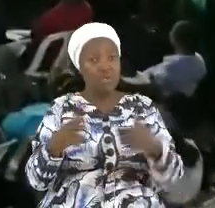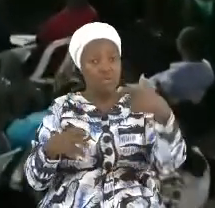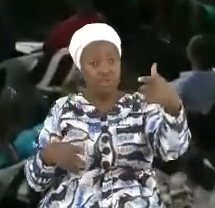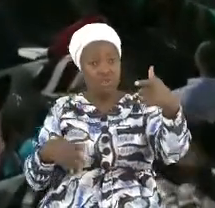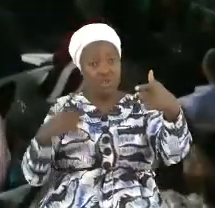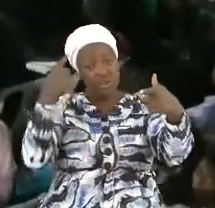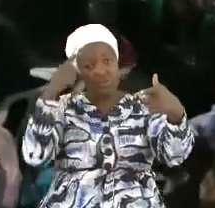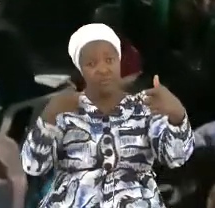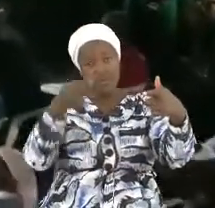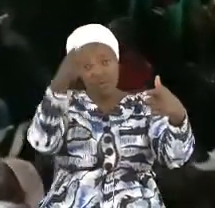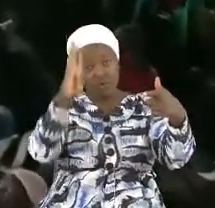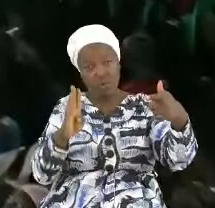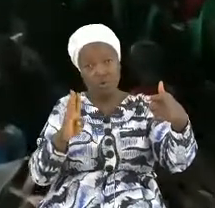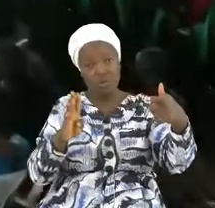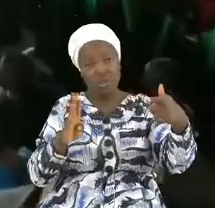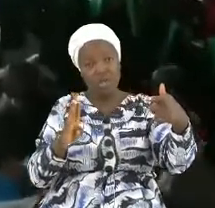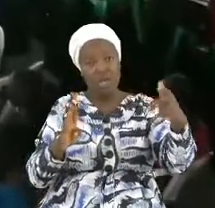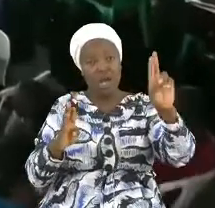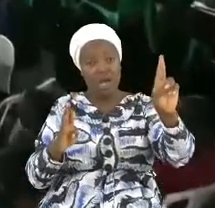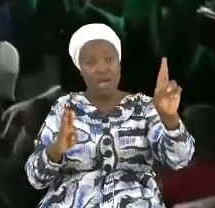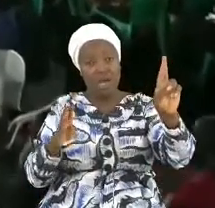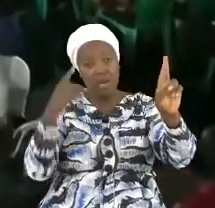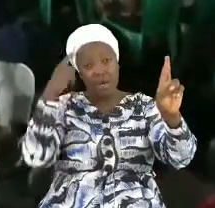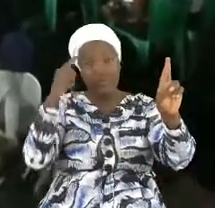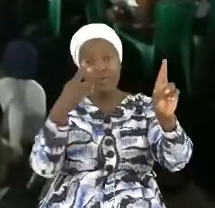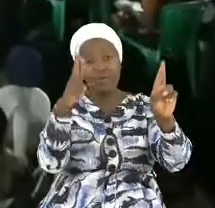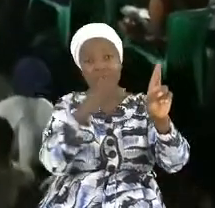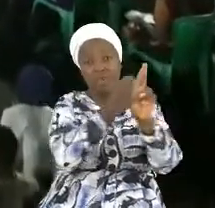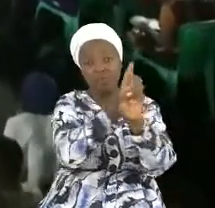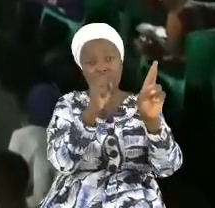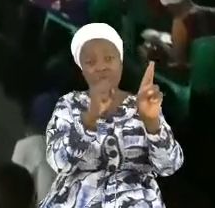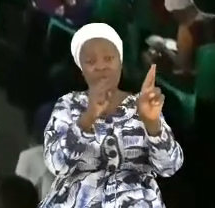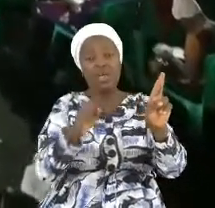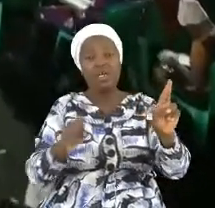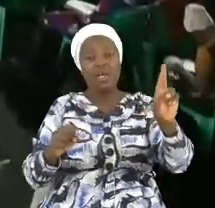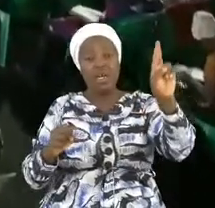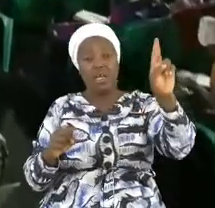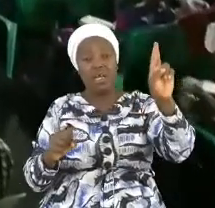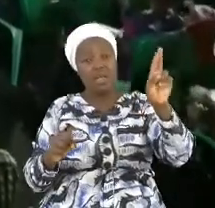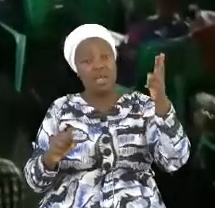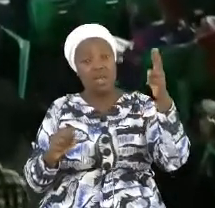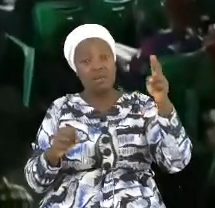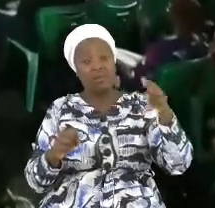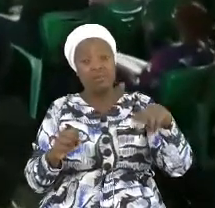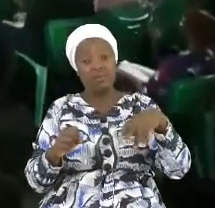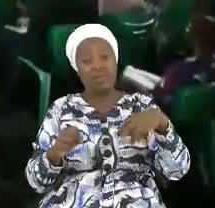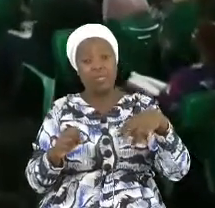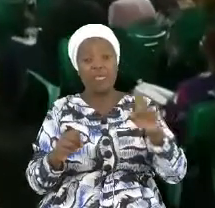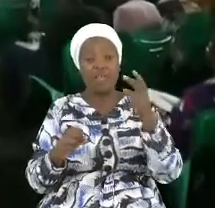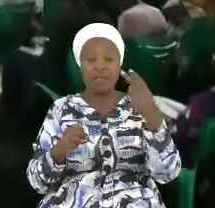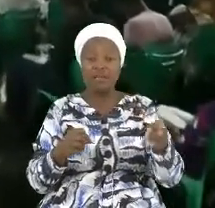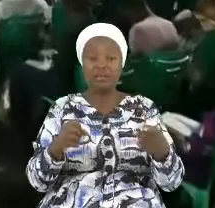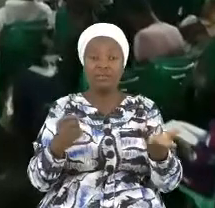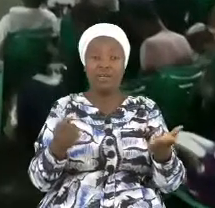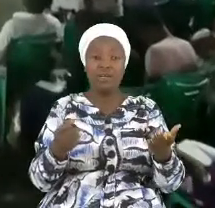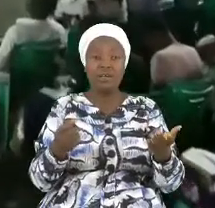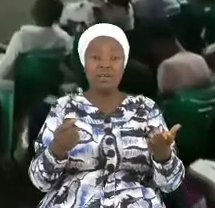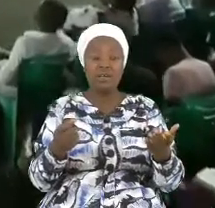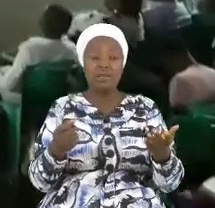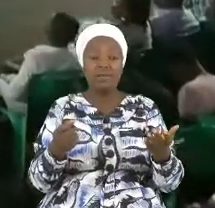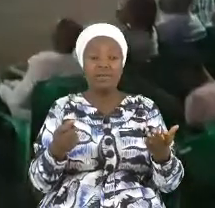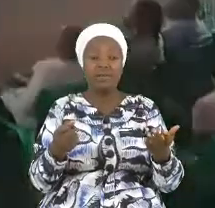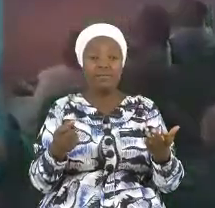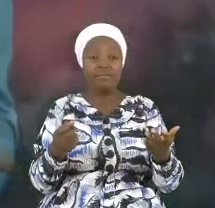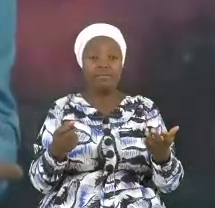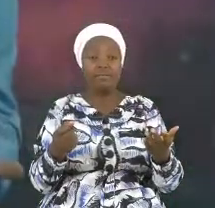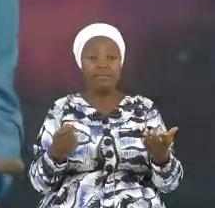for redemption, A for art, and C for Christ, E for expense. When you